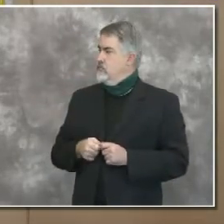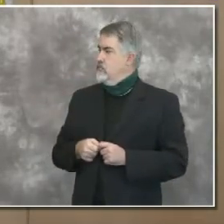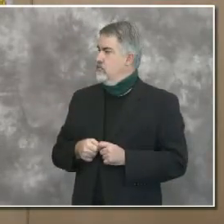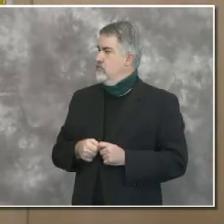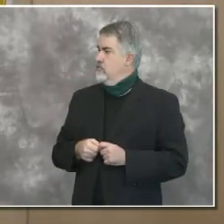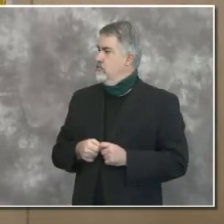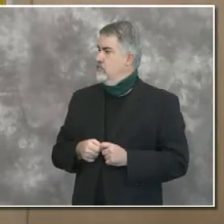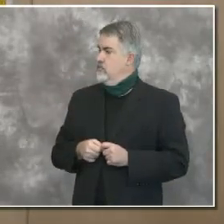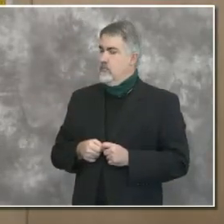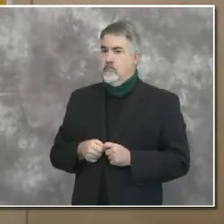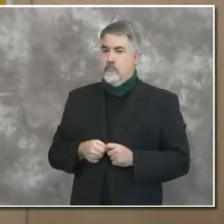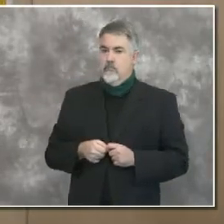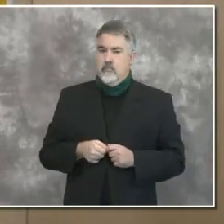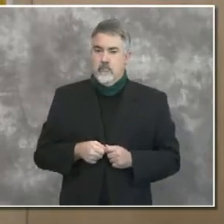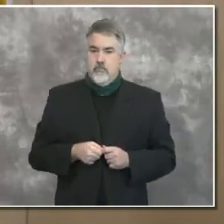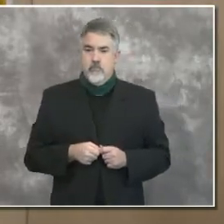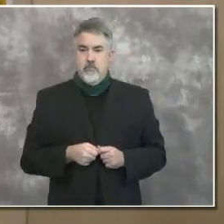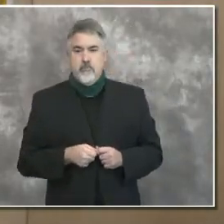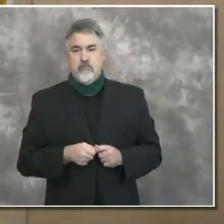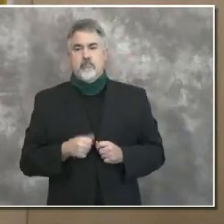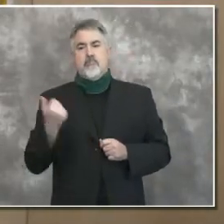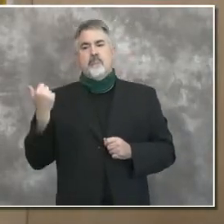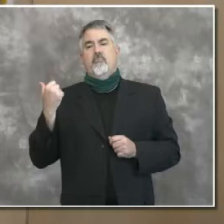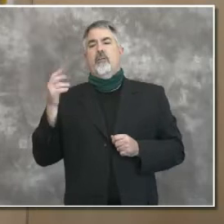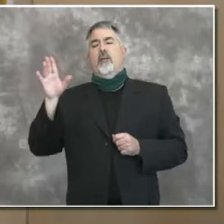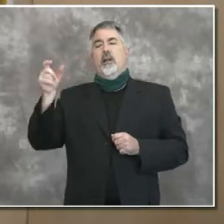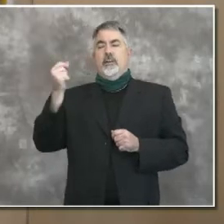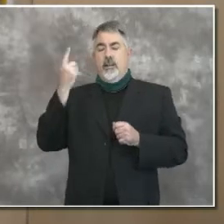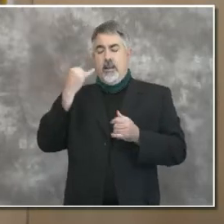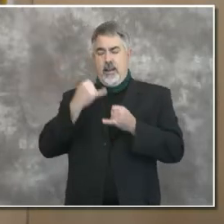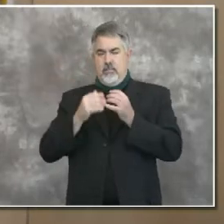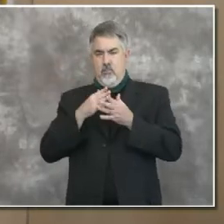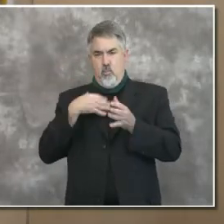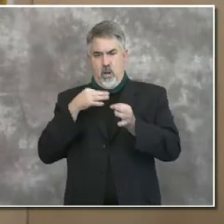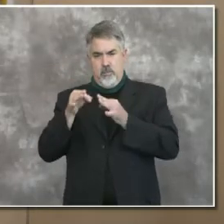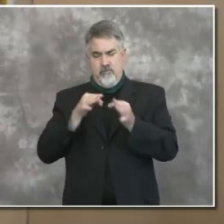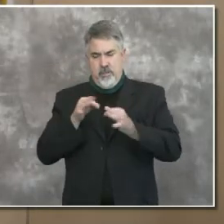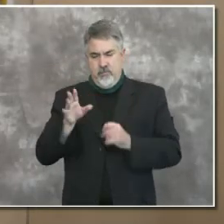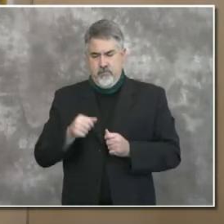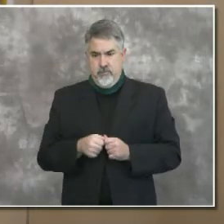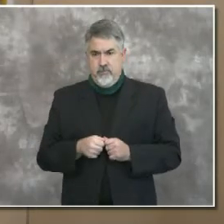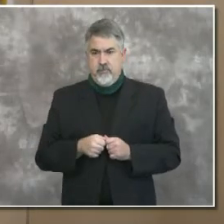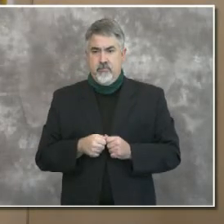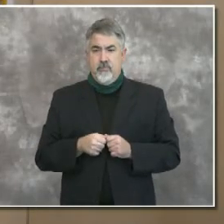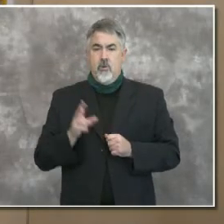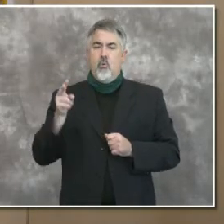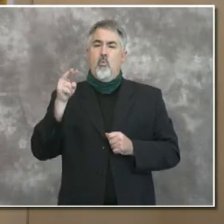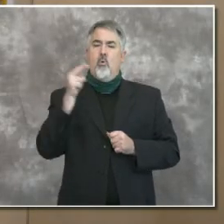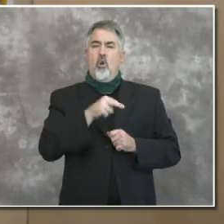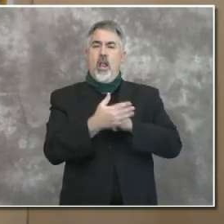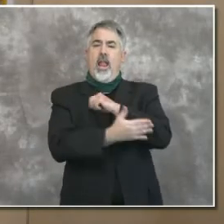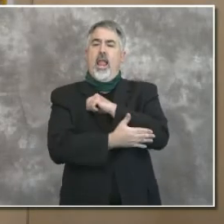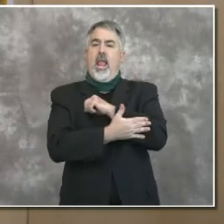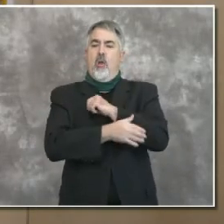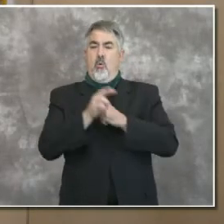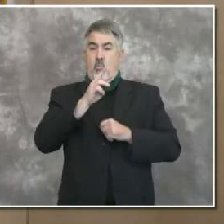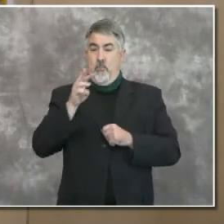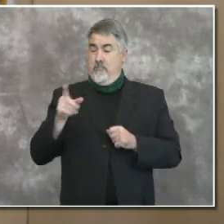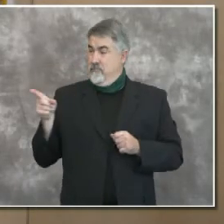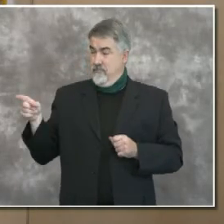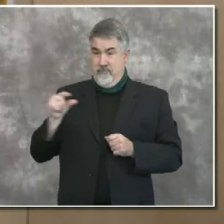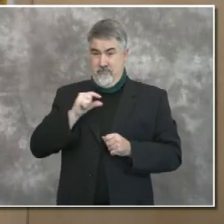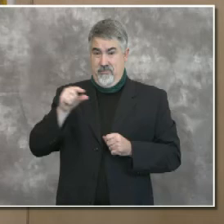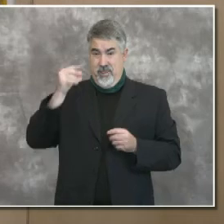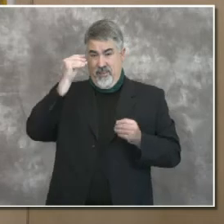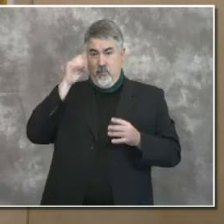Well, I'll start with the last part of your question first. If you look at on our county's website, and it shows all of our tests broken